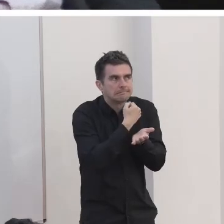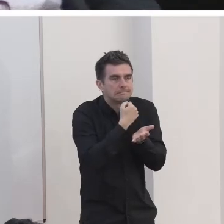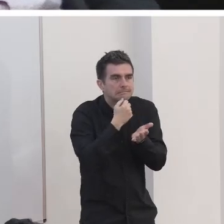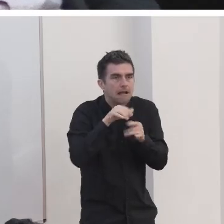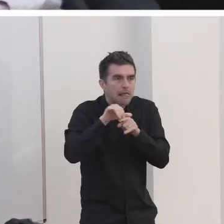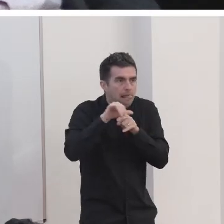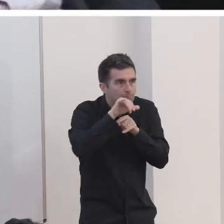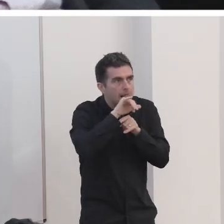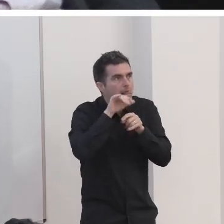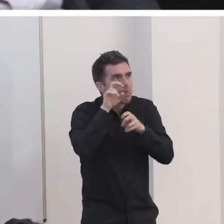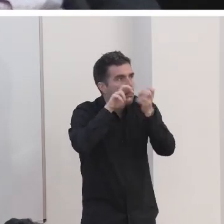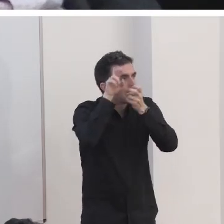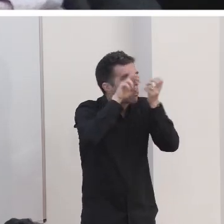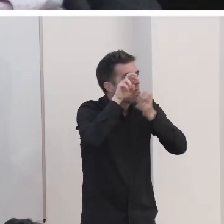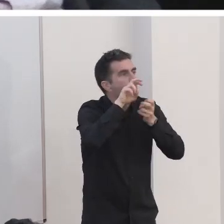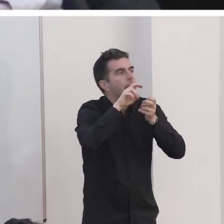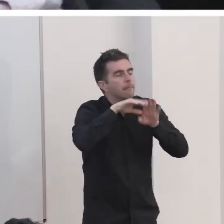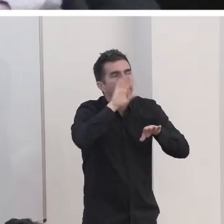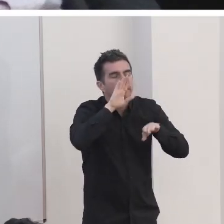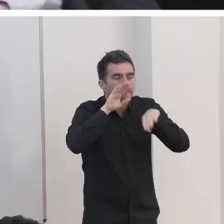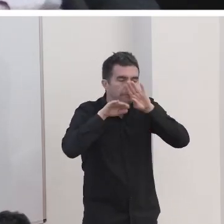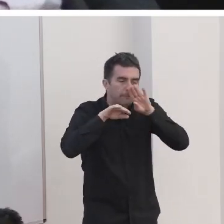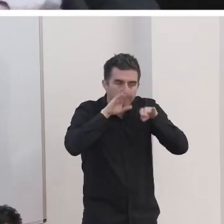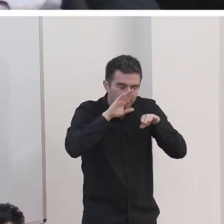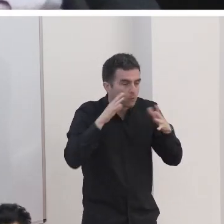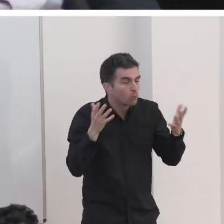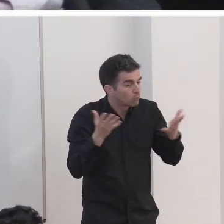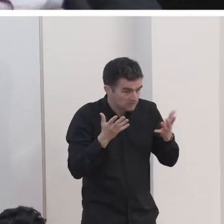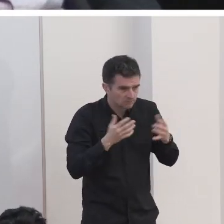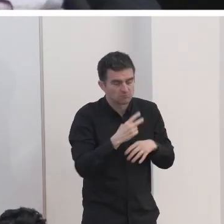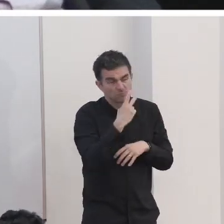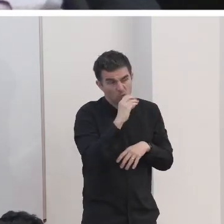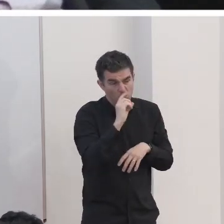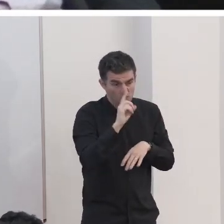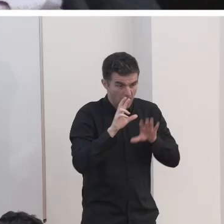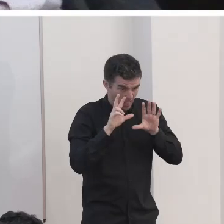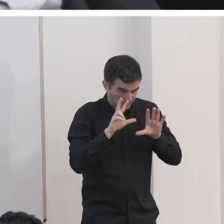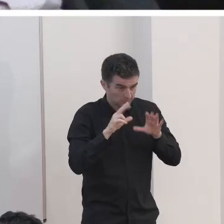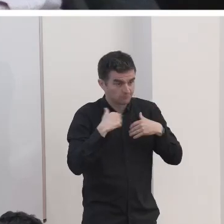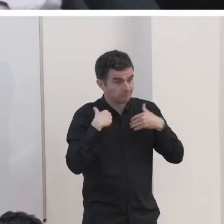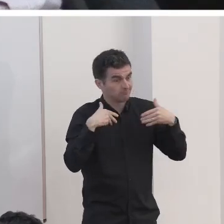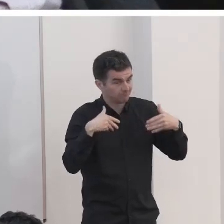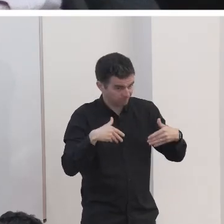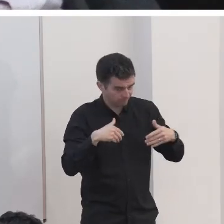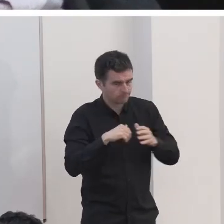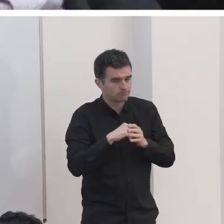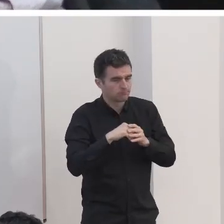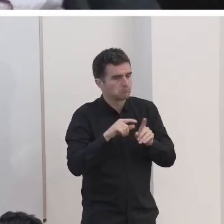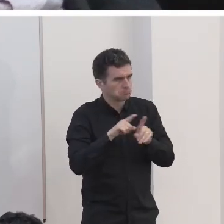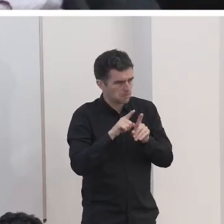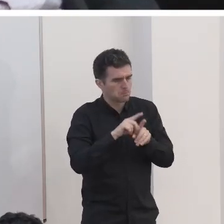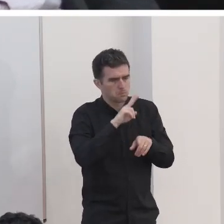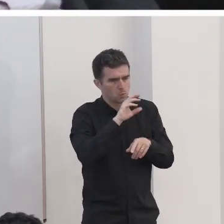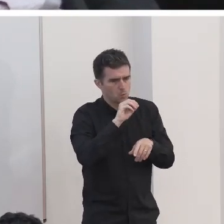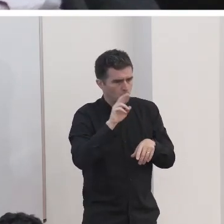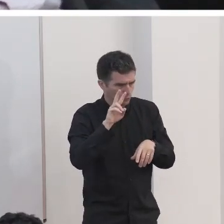watching the Disability Summer School from my phone because I passed through Turkey. I want to experience,